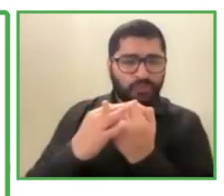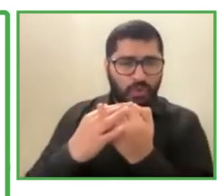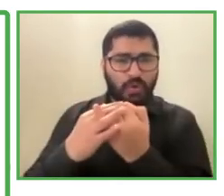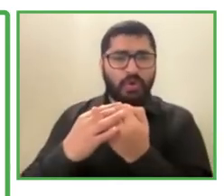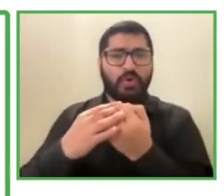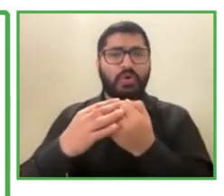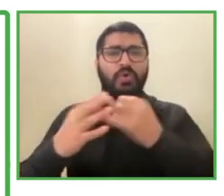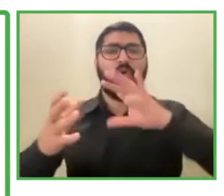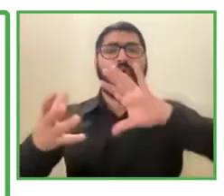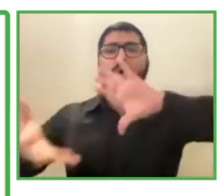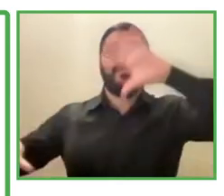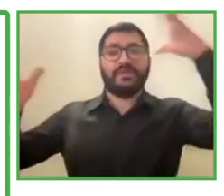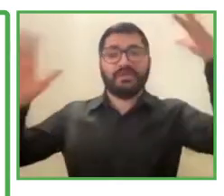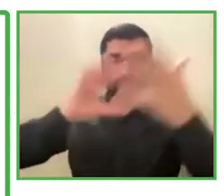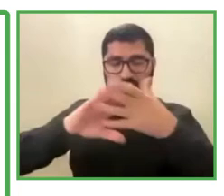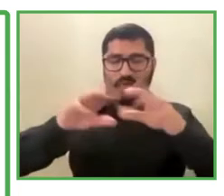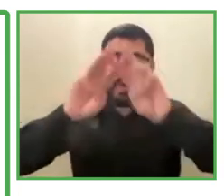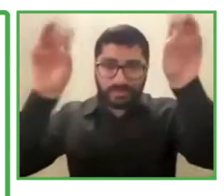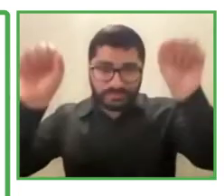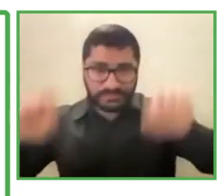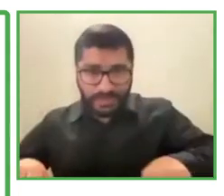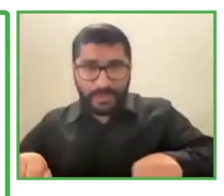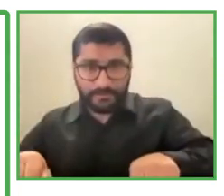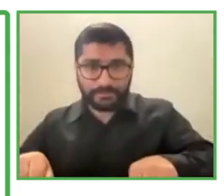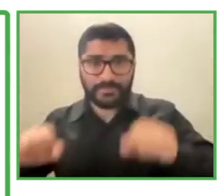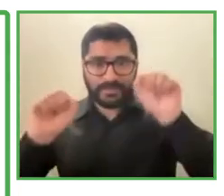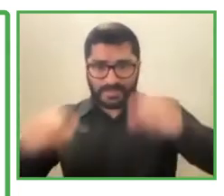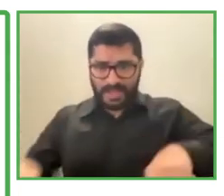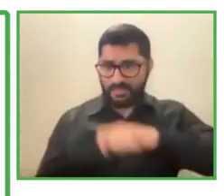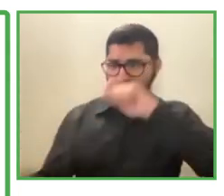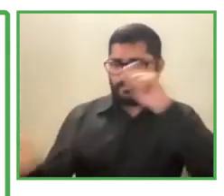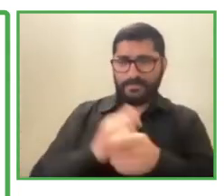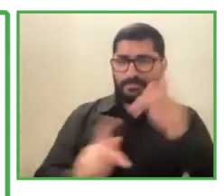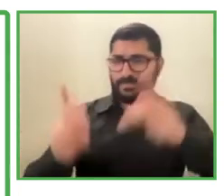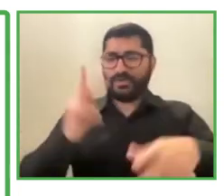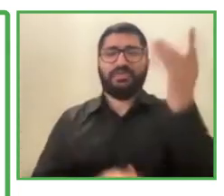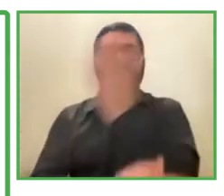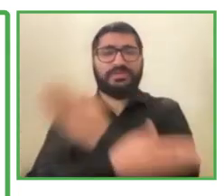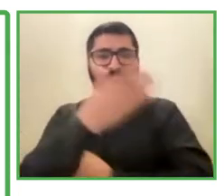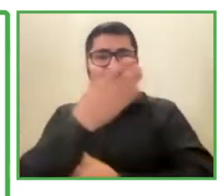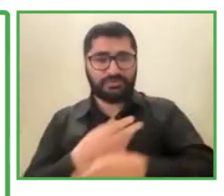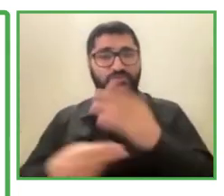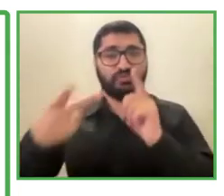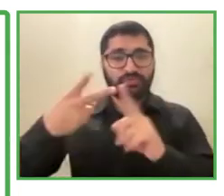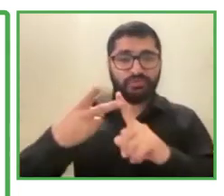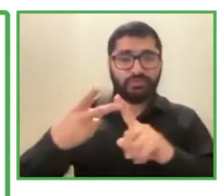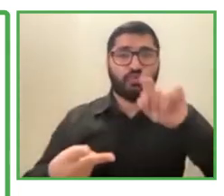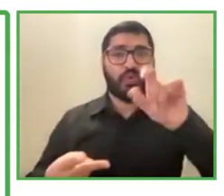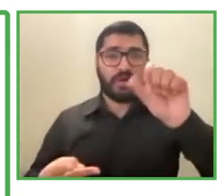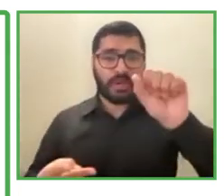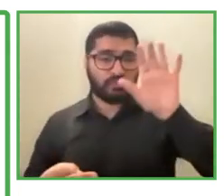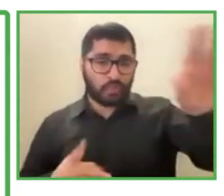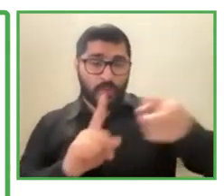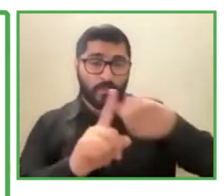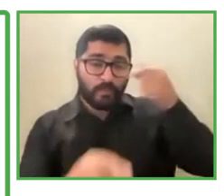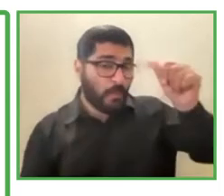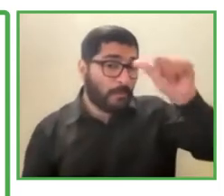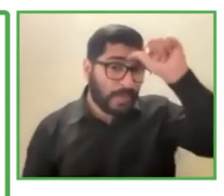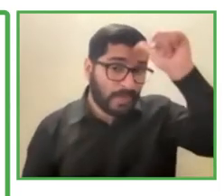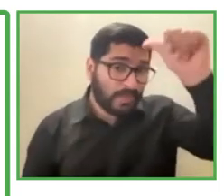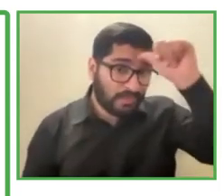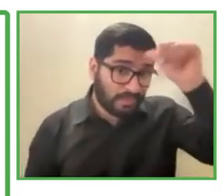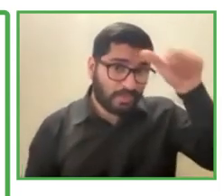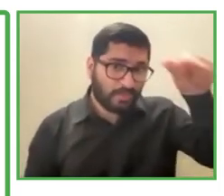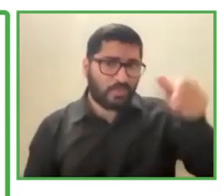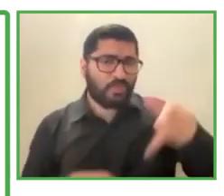Representative Guilherme, and Julian Tarbox representing Novel India and their iTunes tool, a tool for